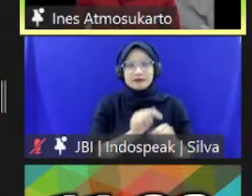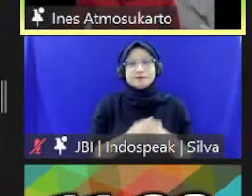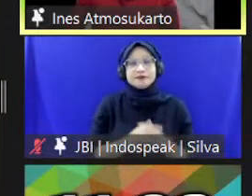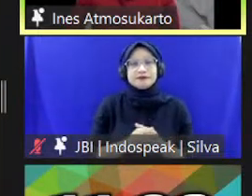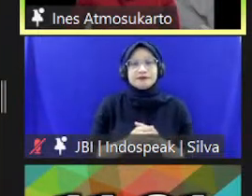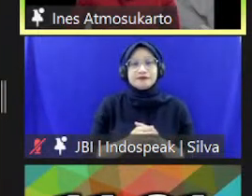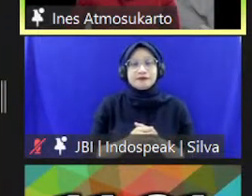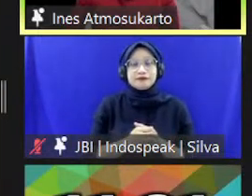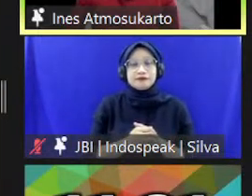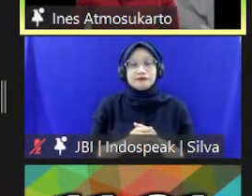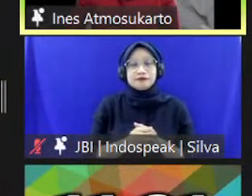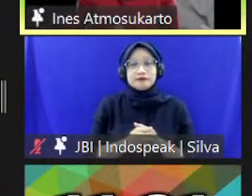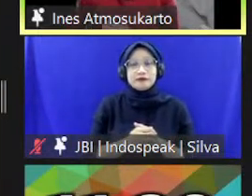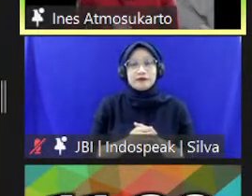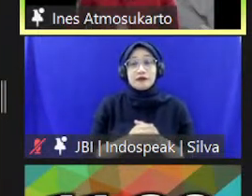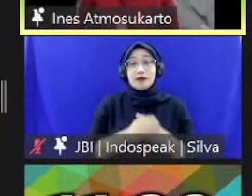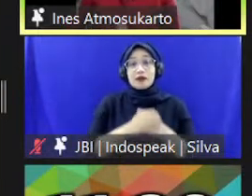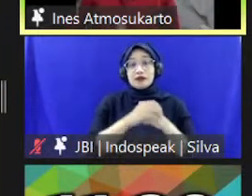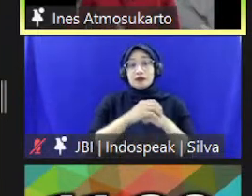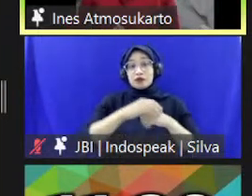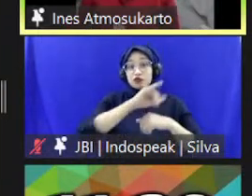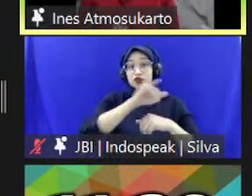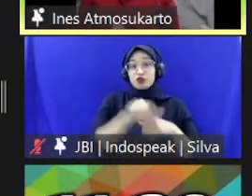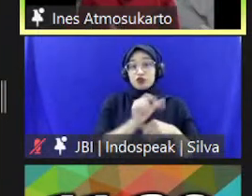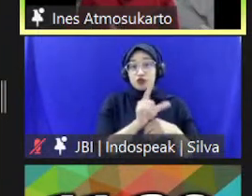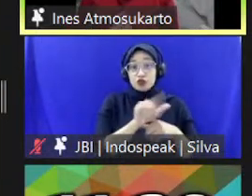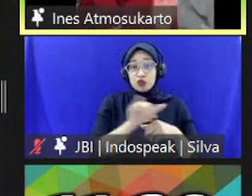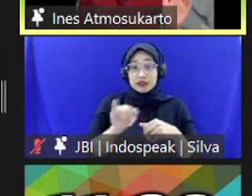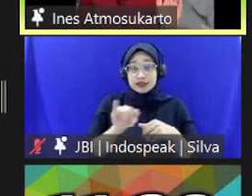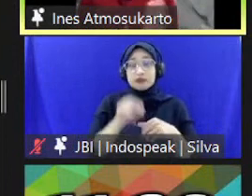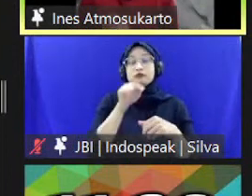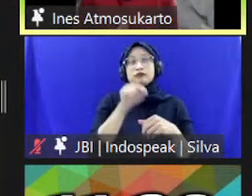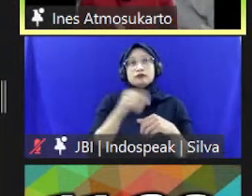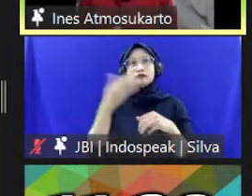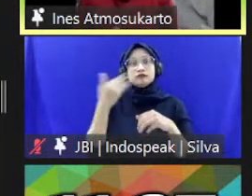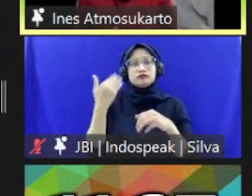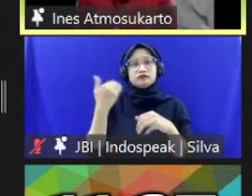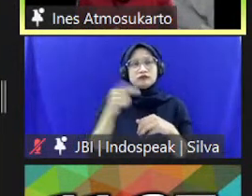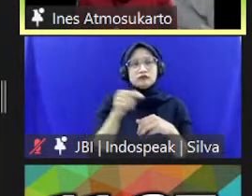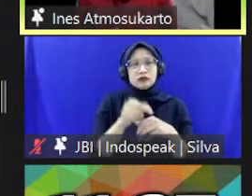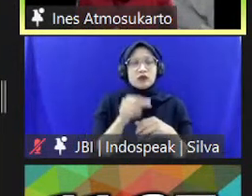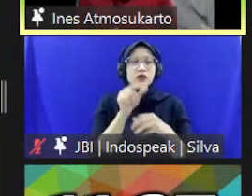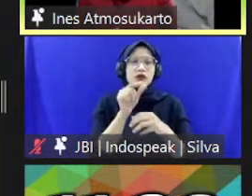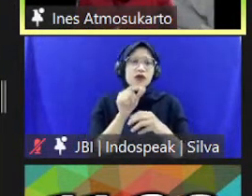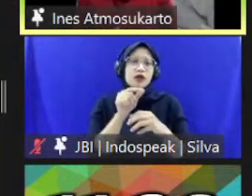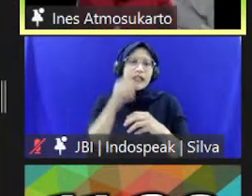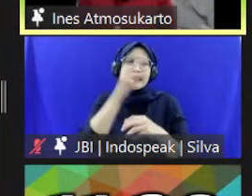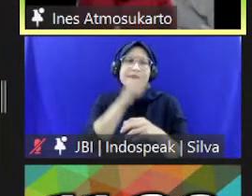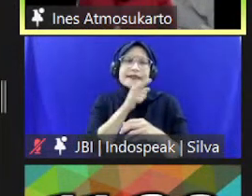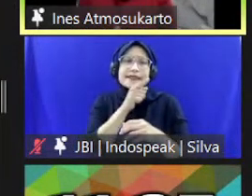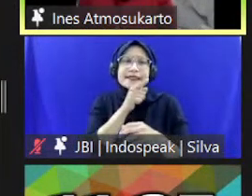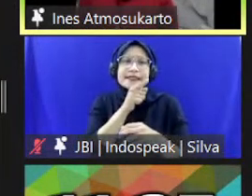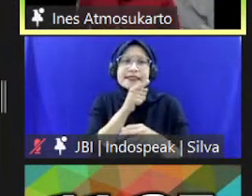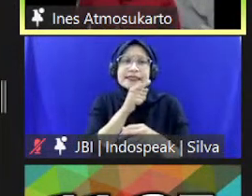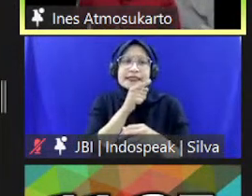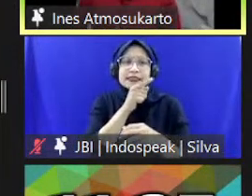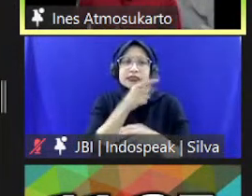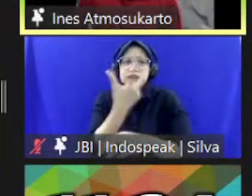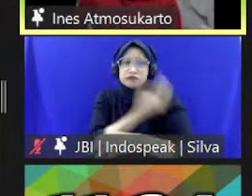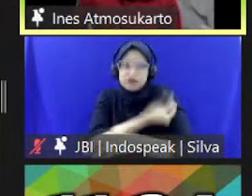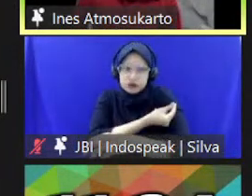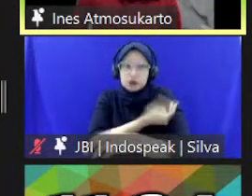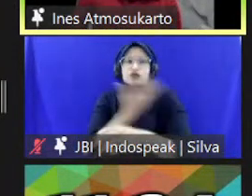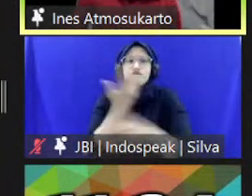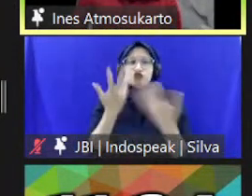by, at that time, the UK which has relatively high vaccination coverage,